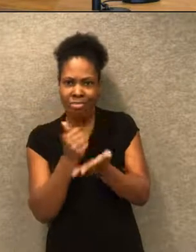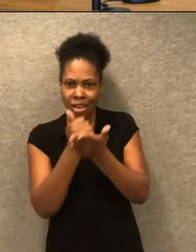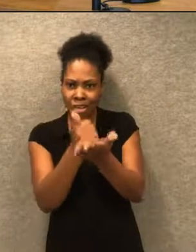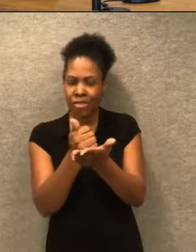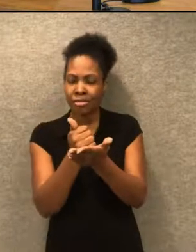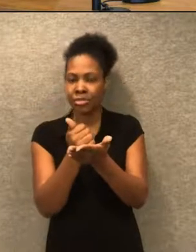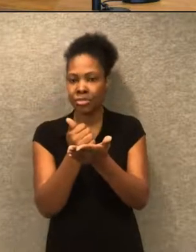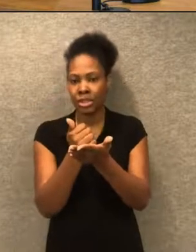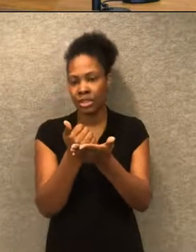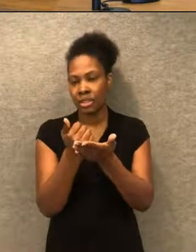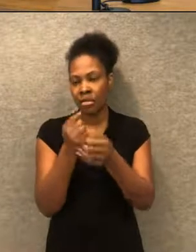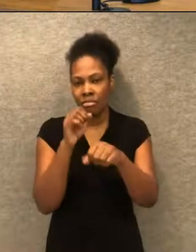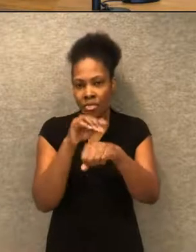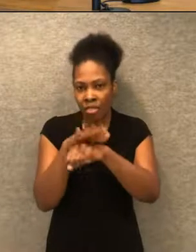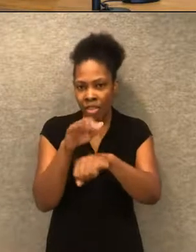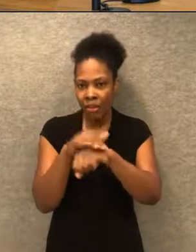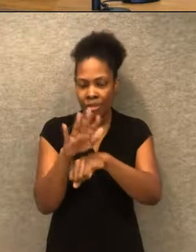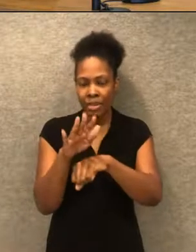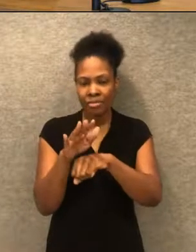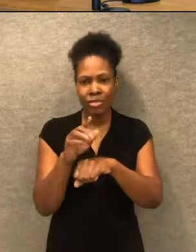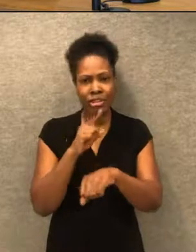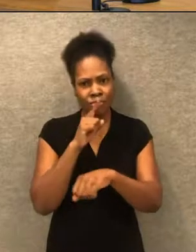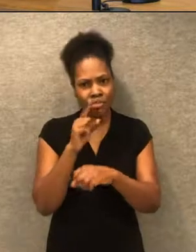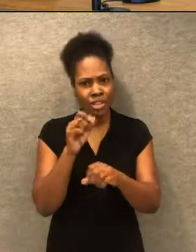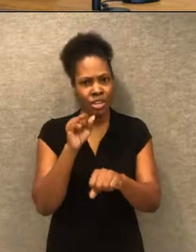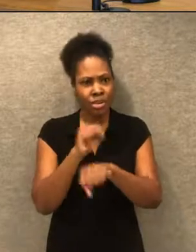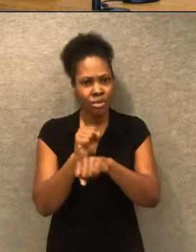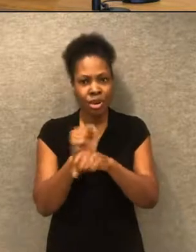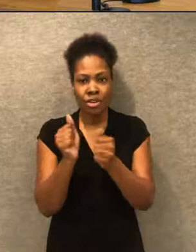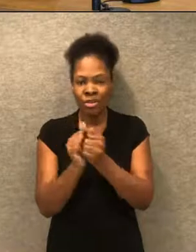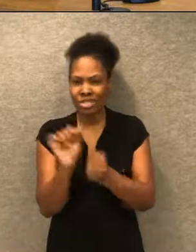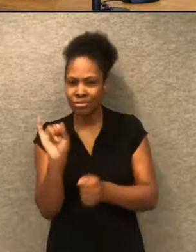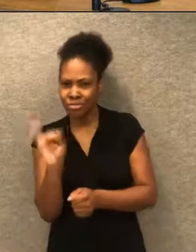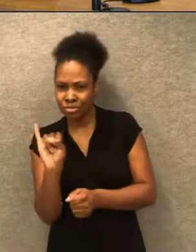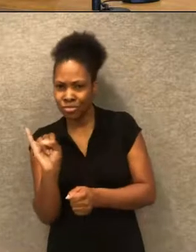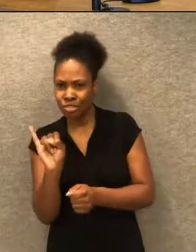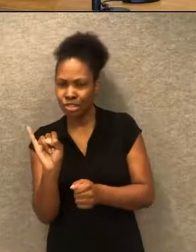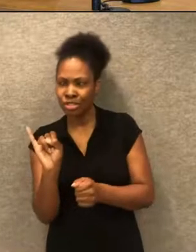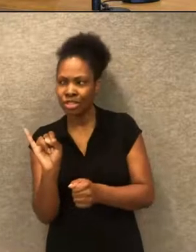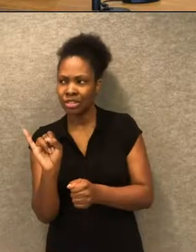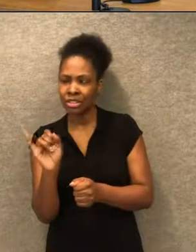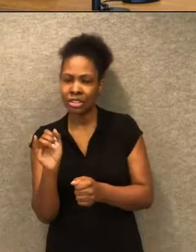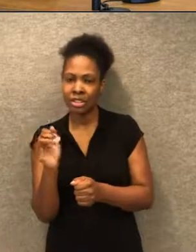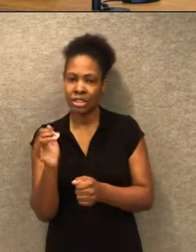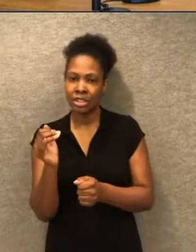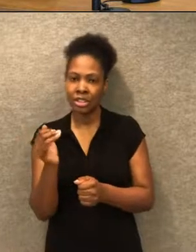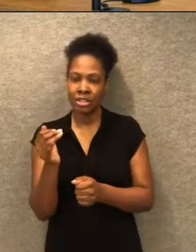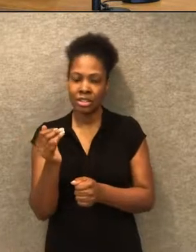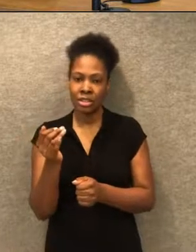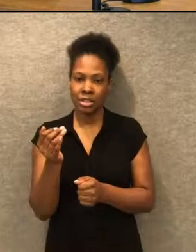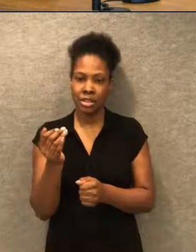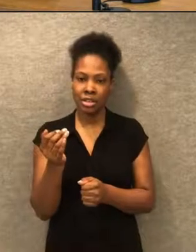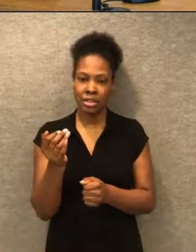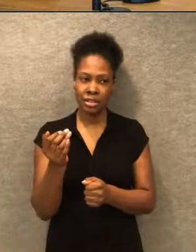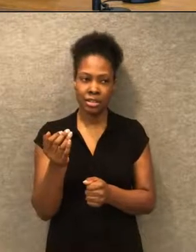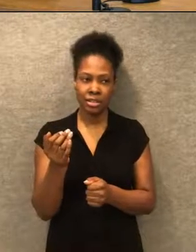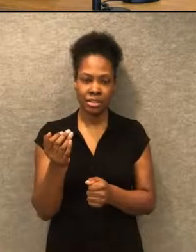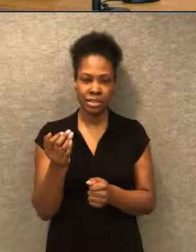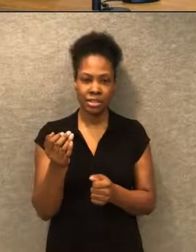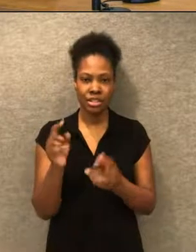therapy, and really working with the insurance companies and pushing them to open up their list of